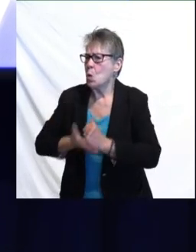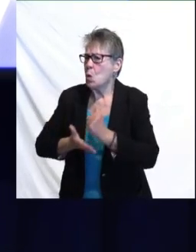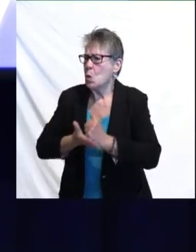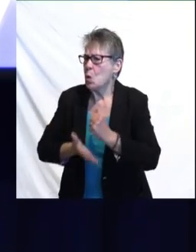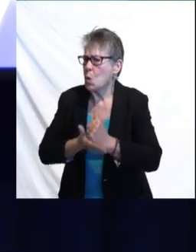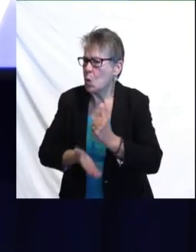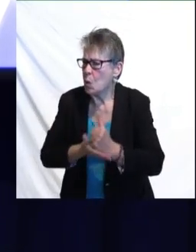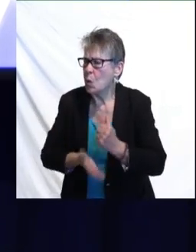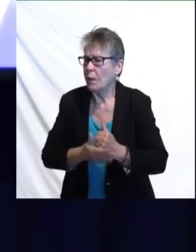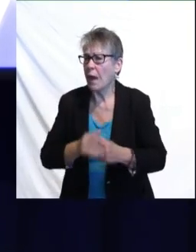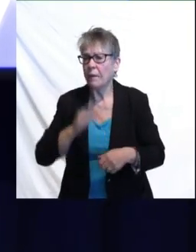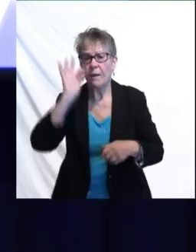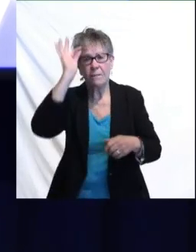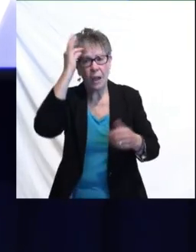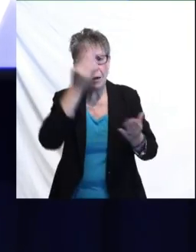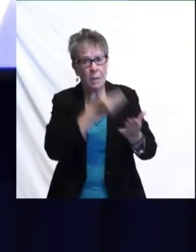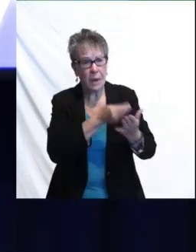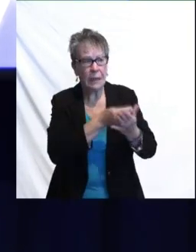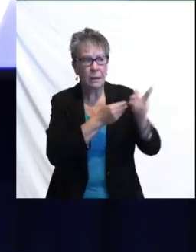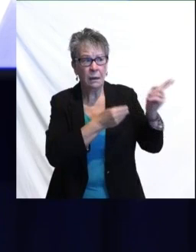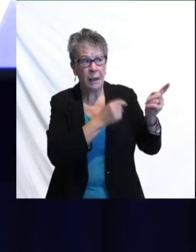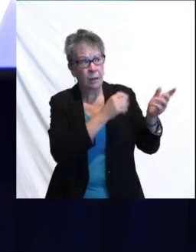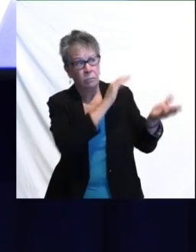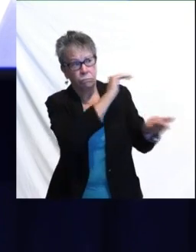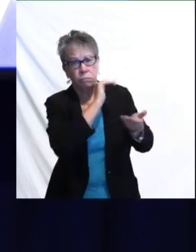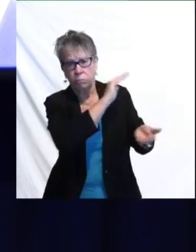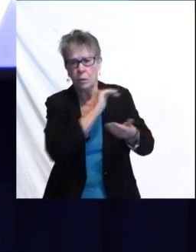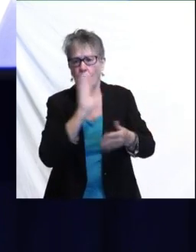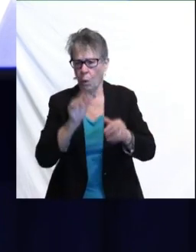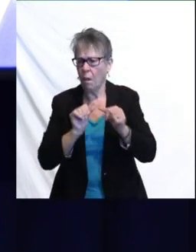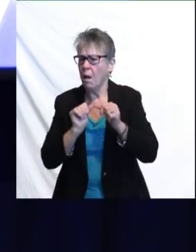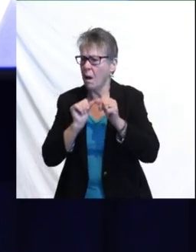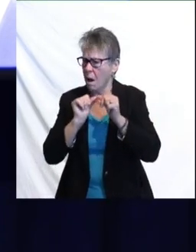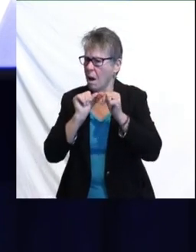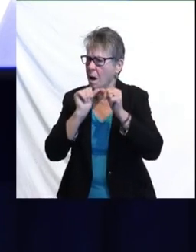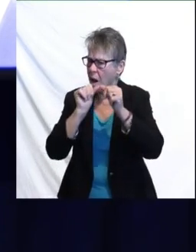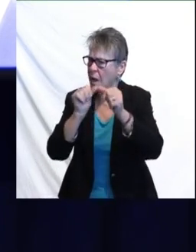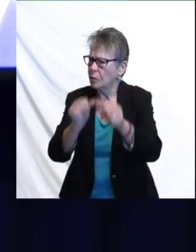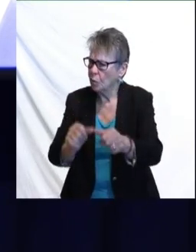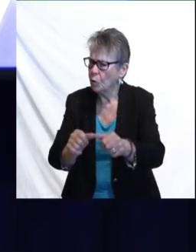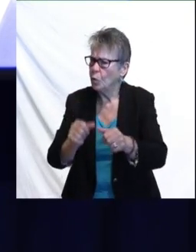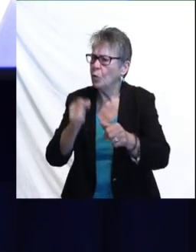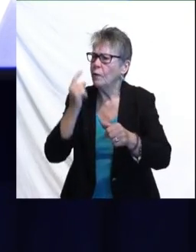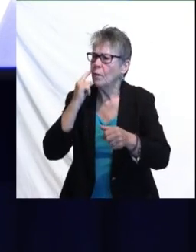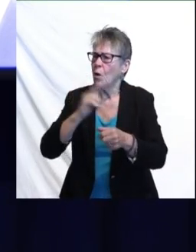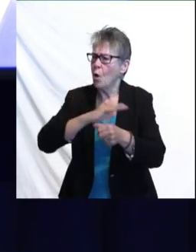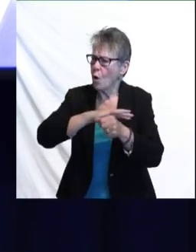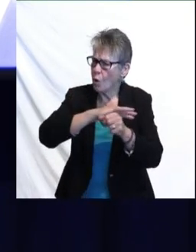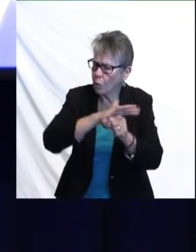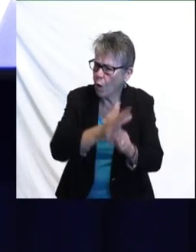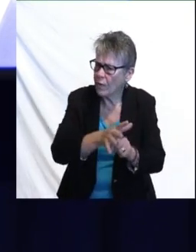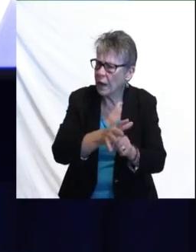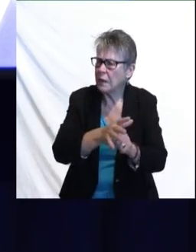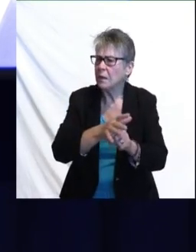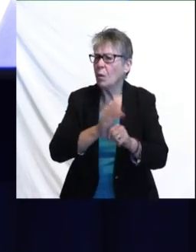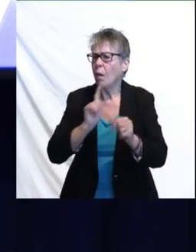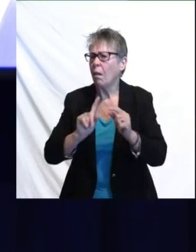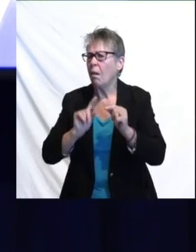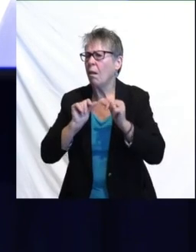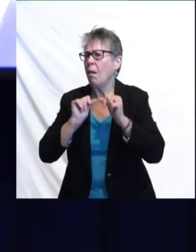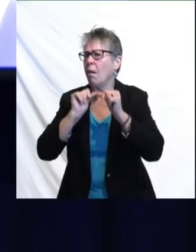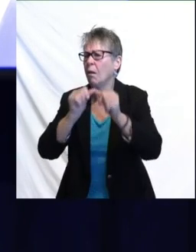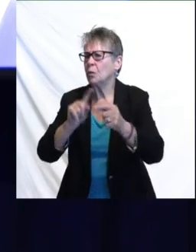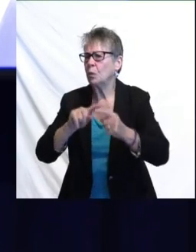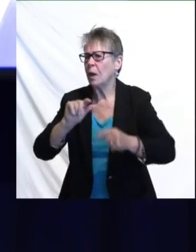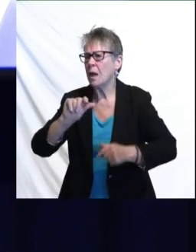will continue at 100% for eligible work for COVID. That's through April 1st of 2022. That's huge